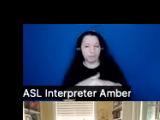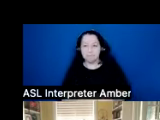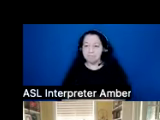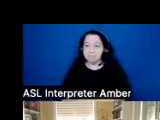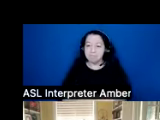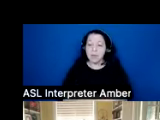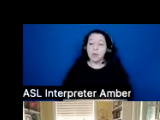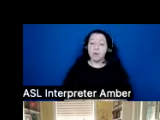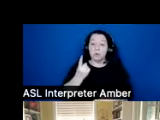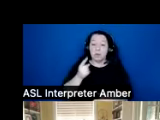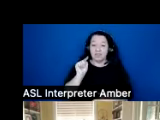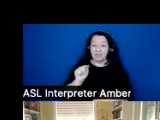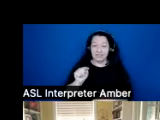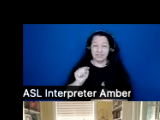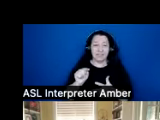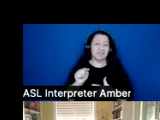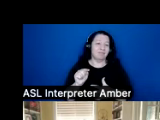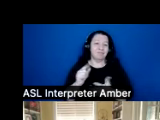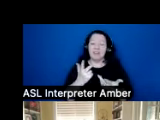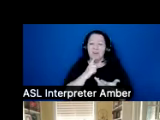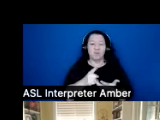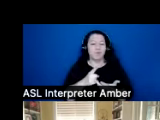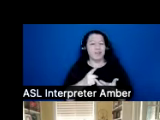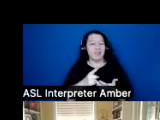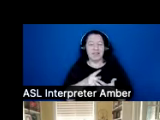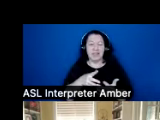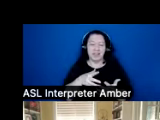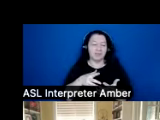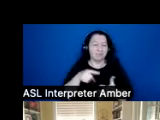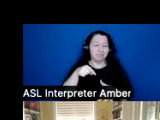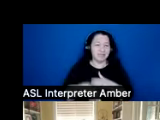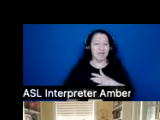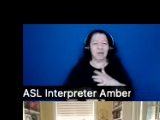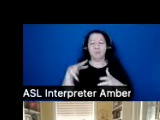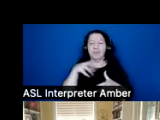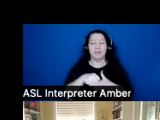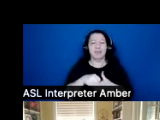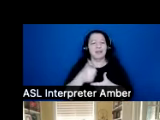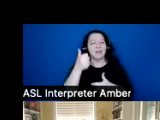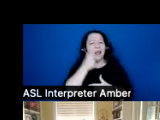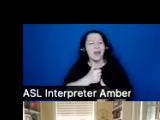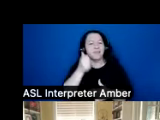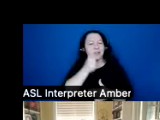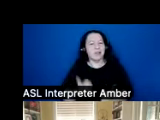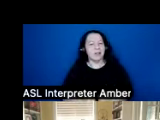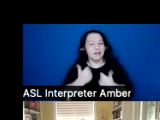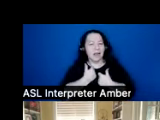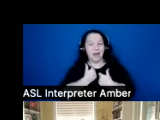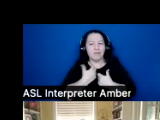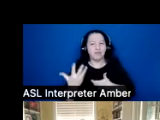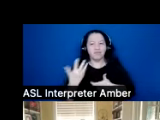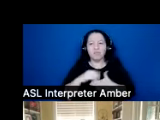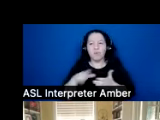So, social change advocacy is really embedded in our everyday lives, right? It's part of all of the structures,